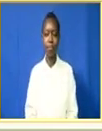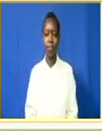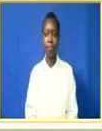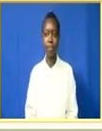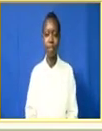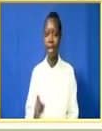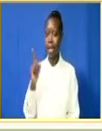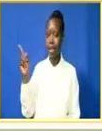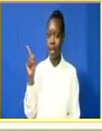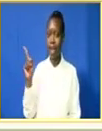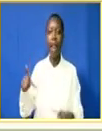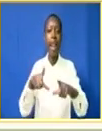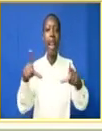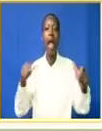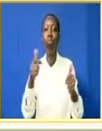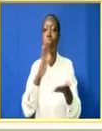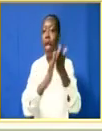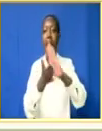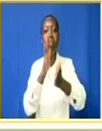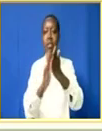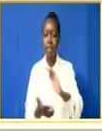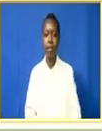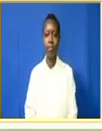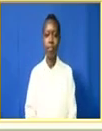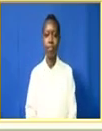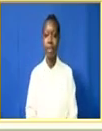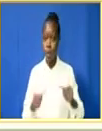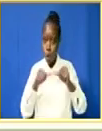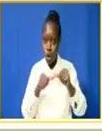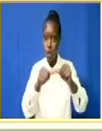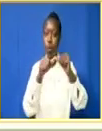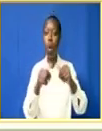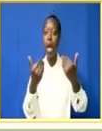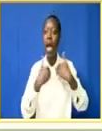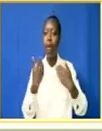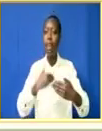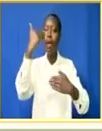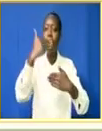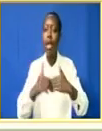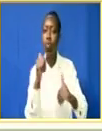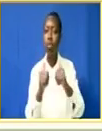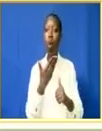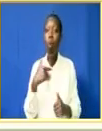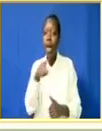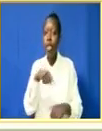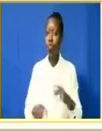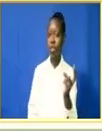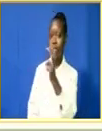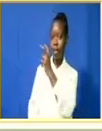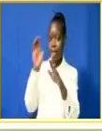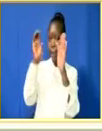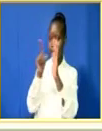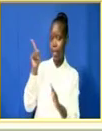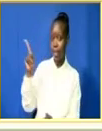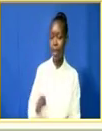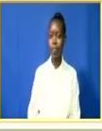That is the open bare land. Okay. Okay. We continue. We have the next one. Mm. I want us to observe that diagram and